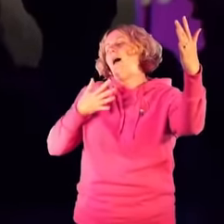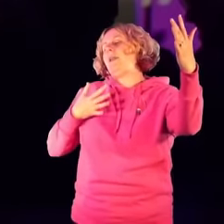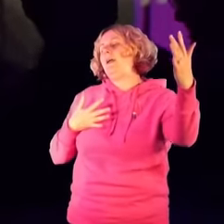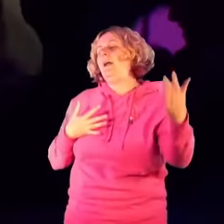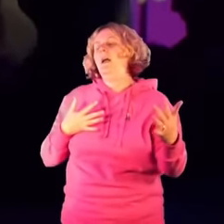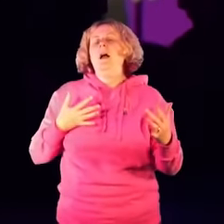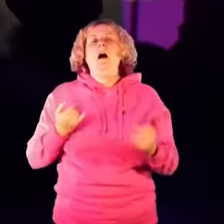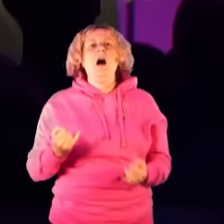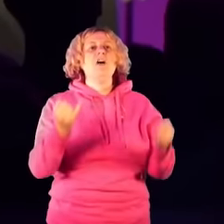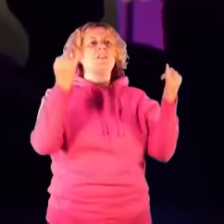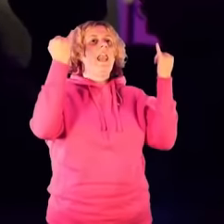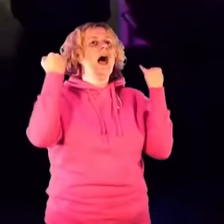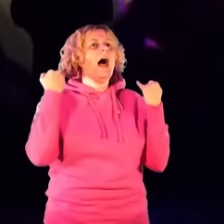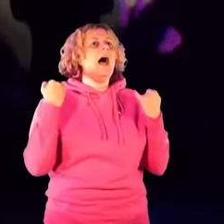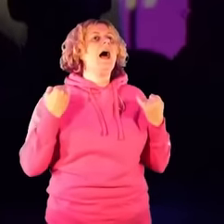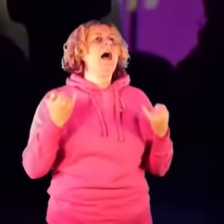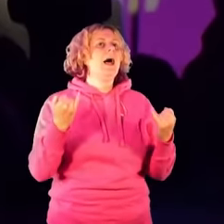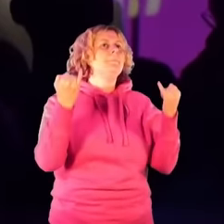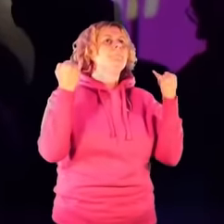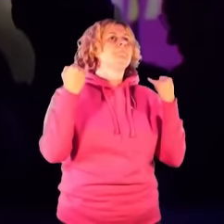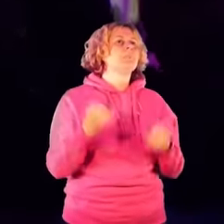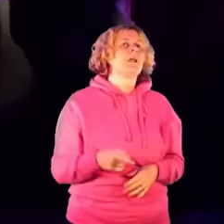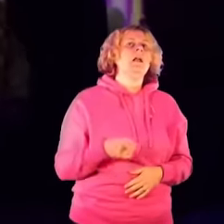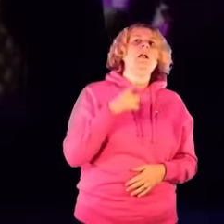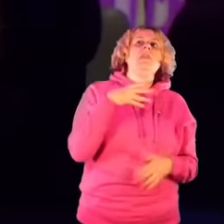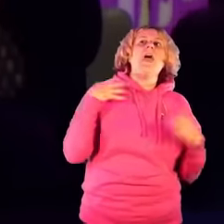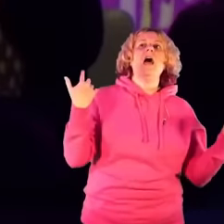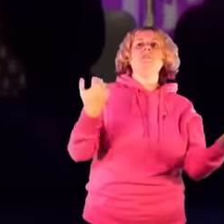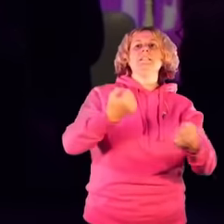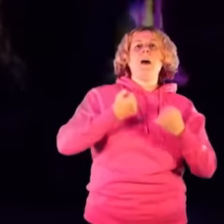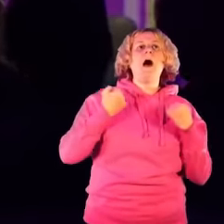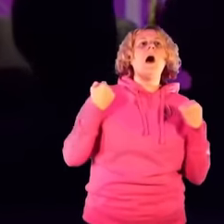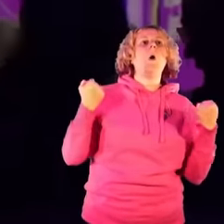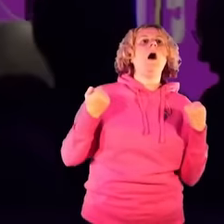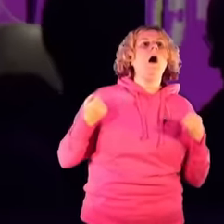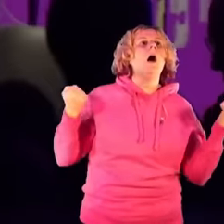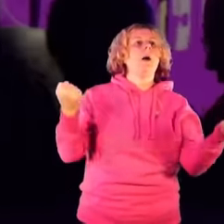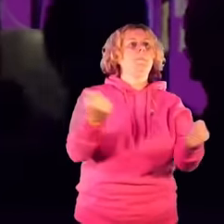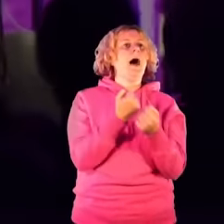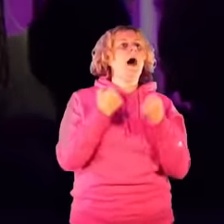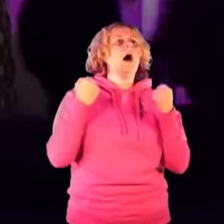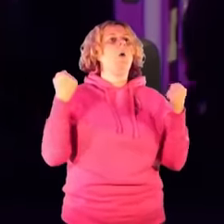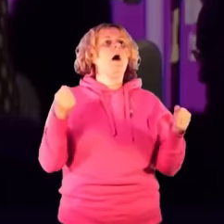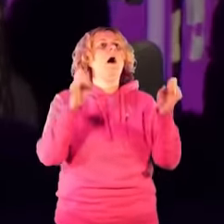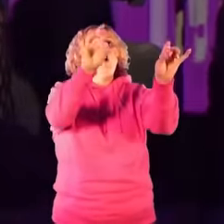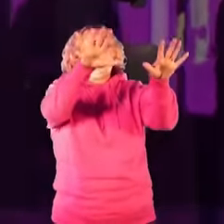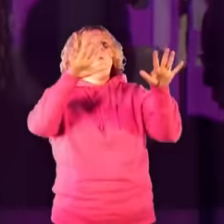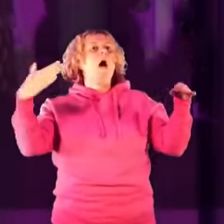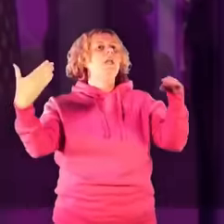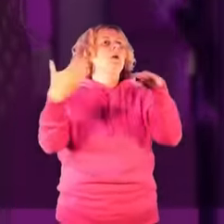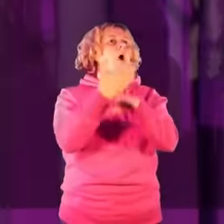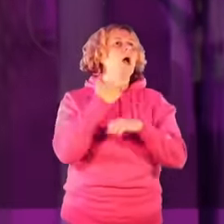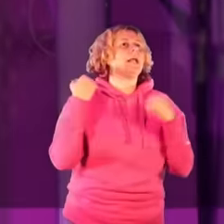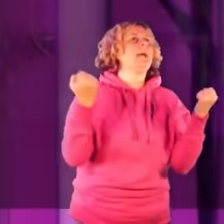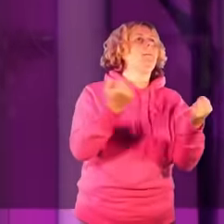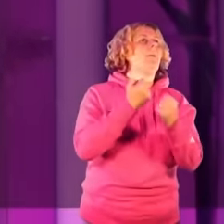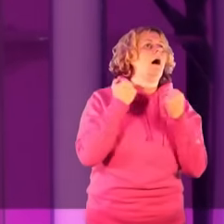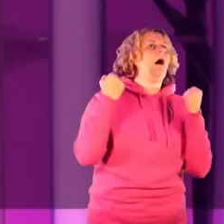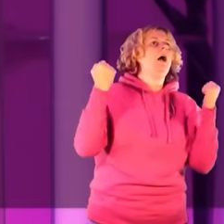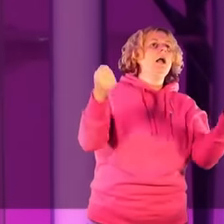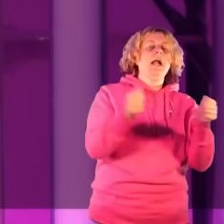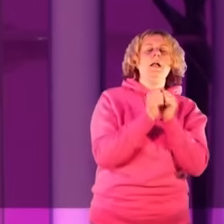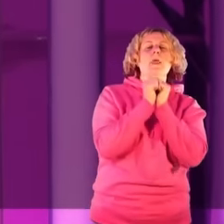blood of the Lamb. Yes, there is power, power,